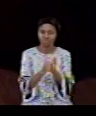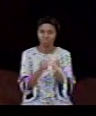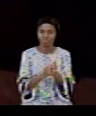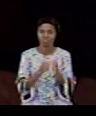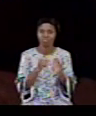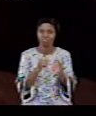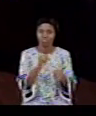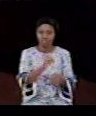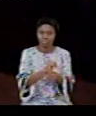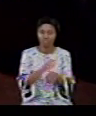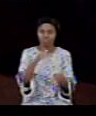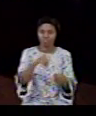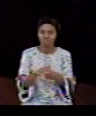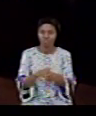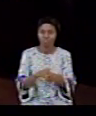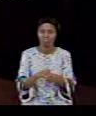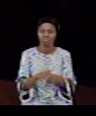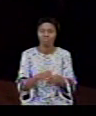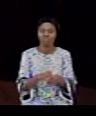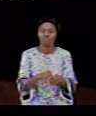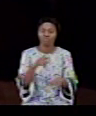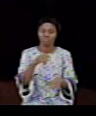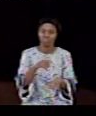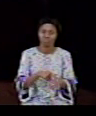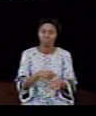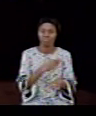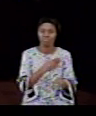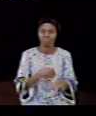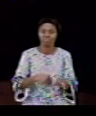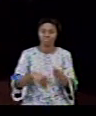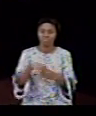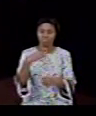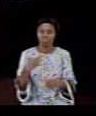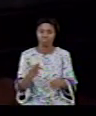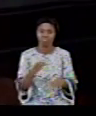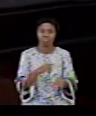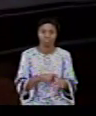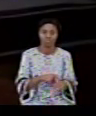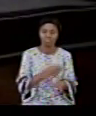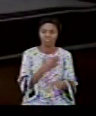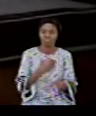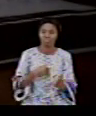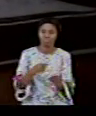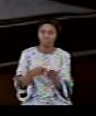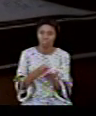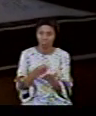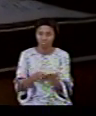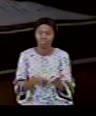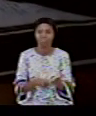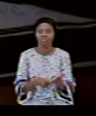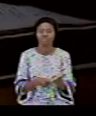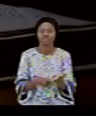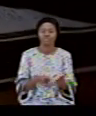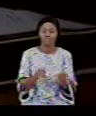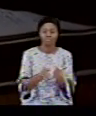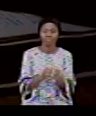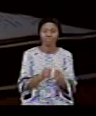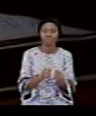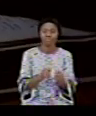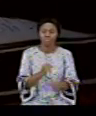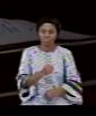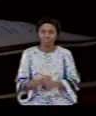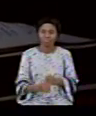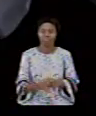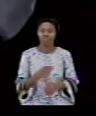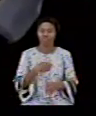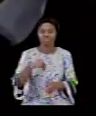out of season rebuke exhort with a long suffering and Doctrine then he tells us in